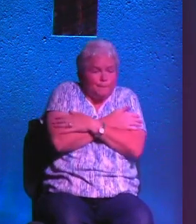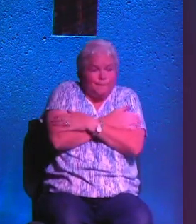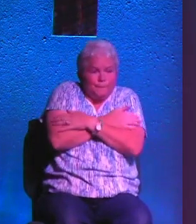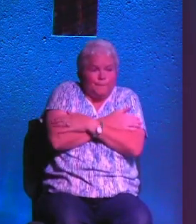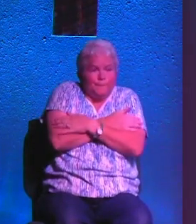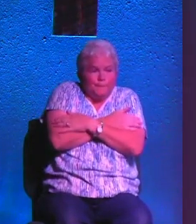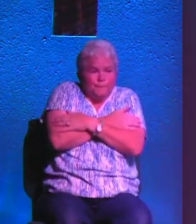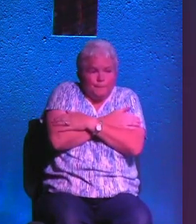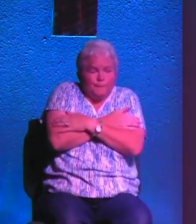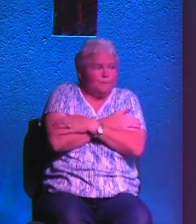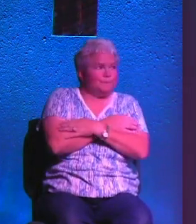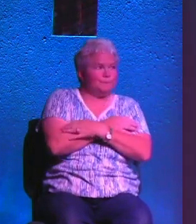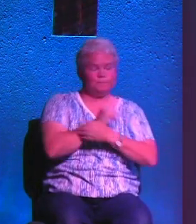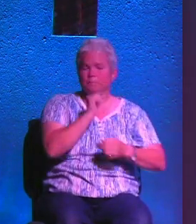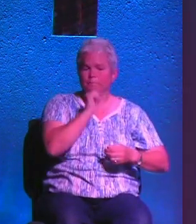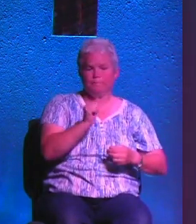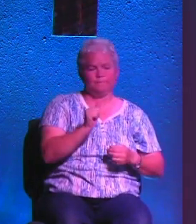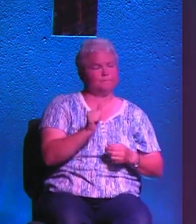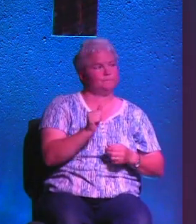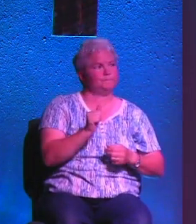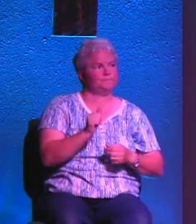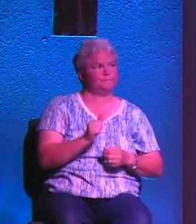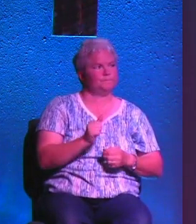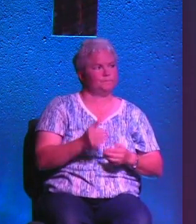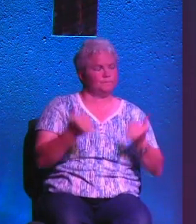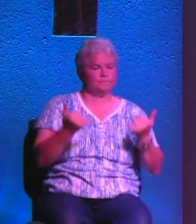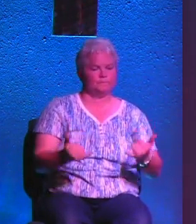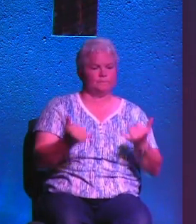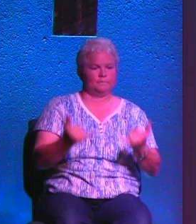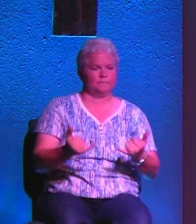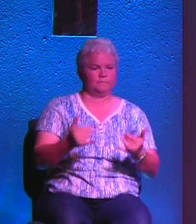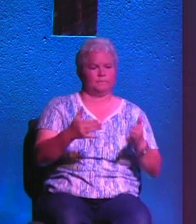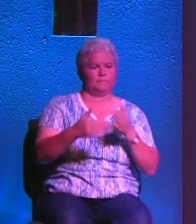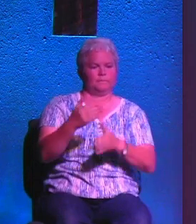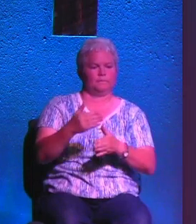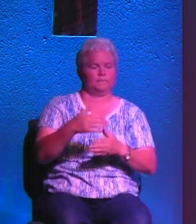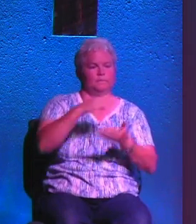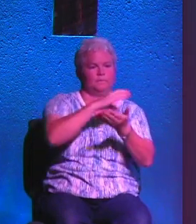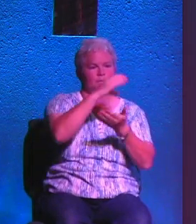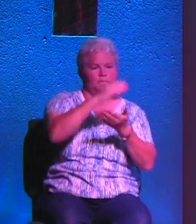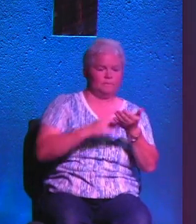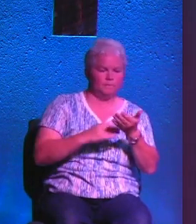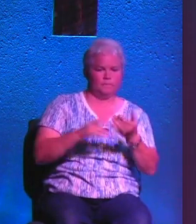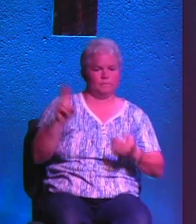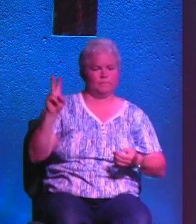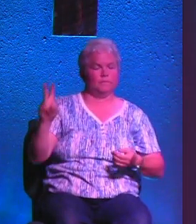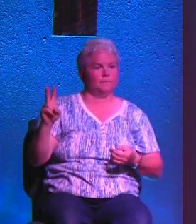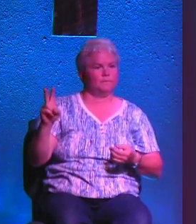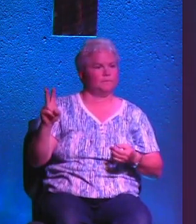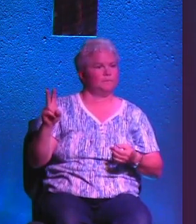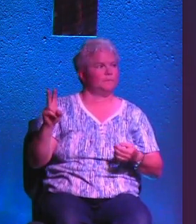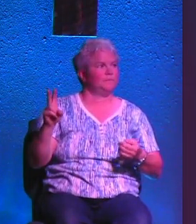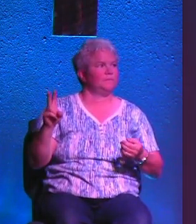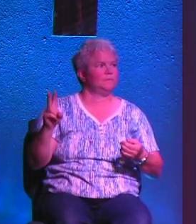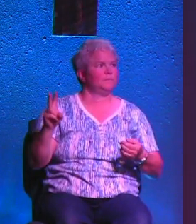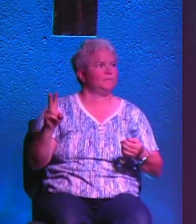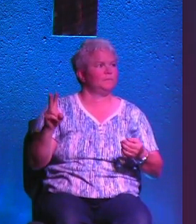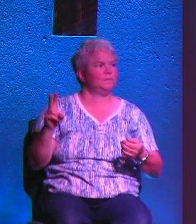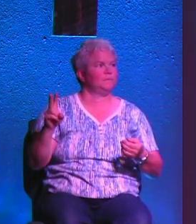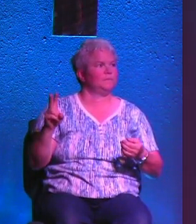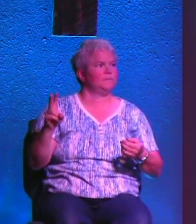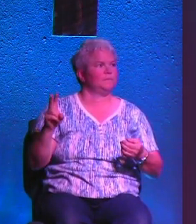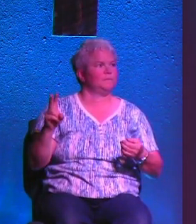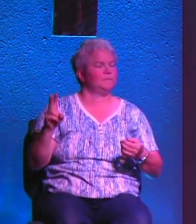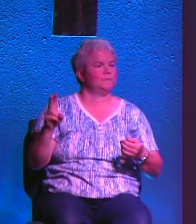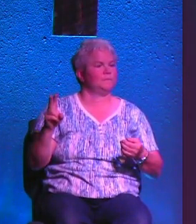sense that. Well, today we come to the end of chapter 2 already. We're already to the end